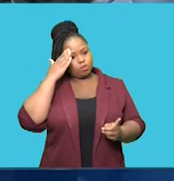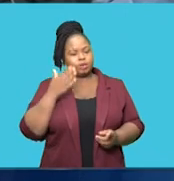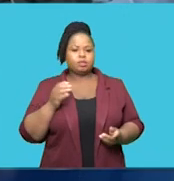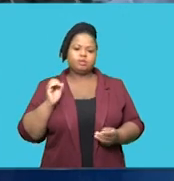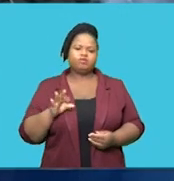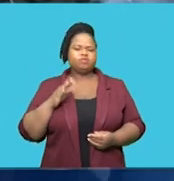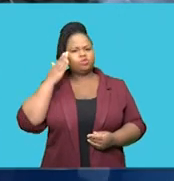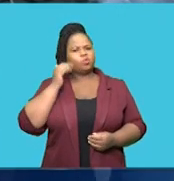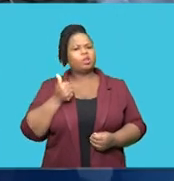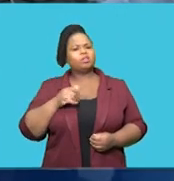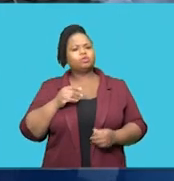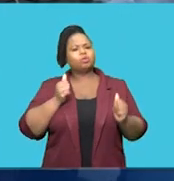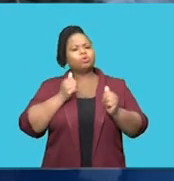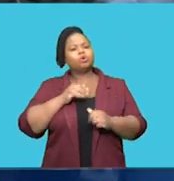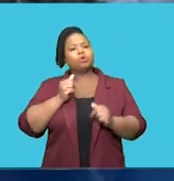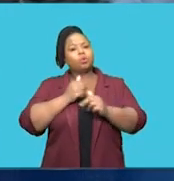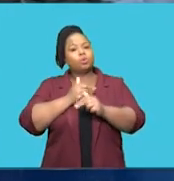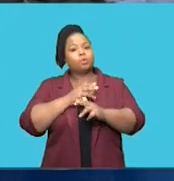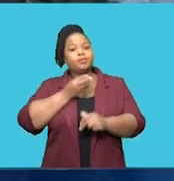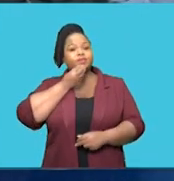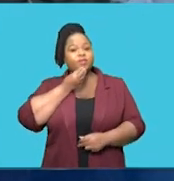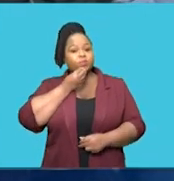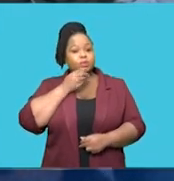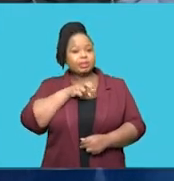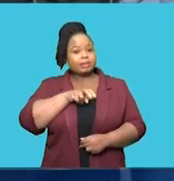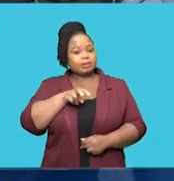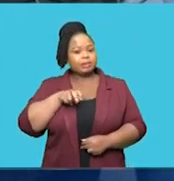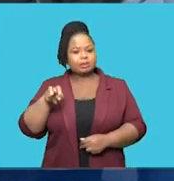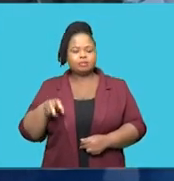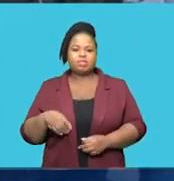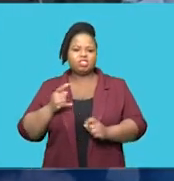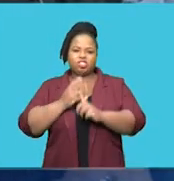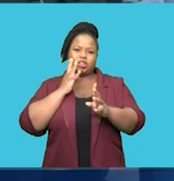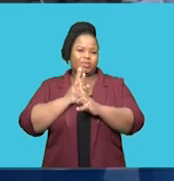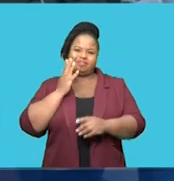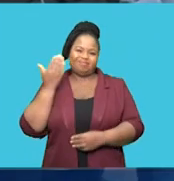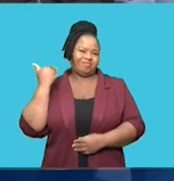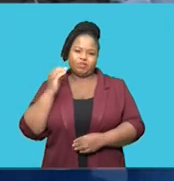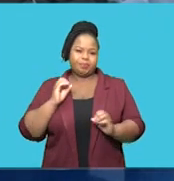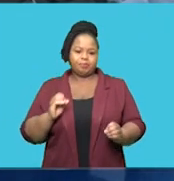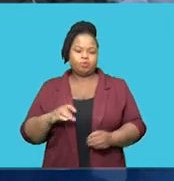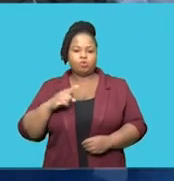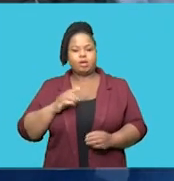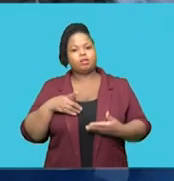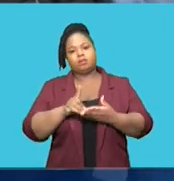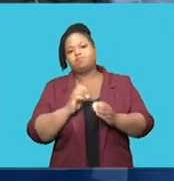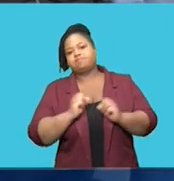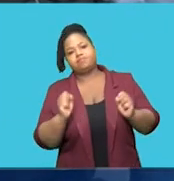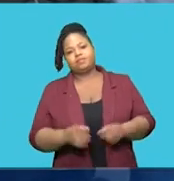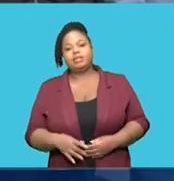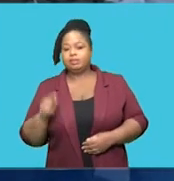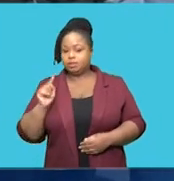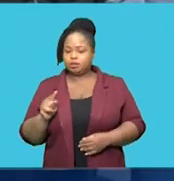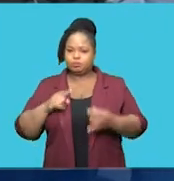are familiar with the Uber Eats platform, they didn't deliver in townships. In fact, there's some areas that they don't deliver to. This is